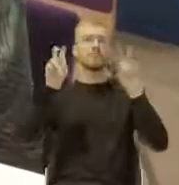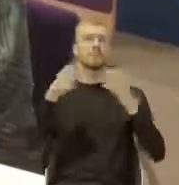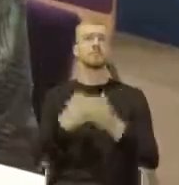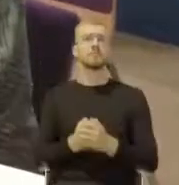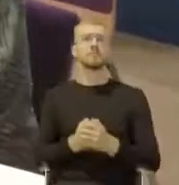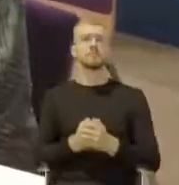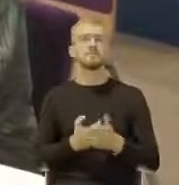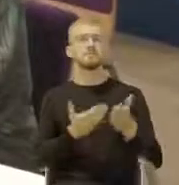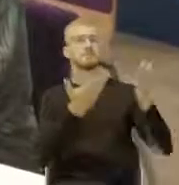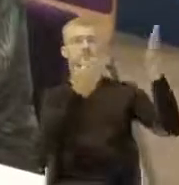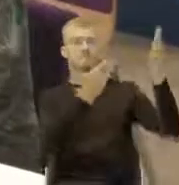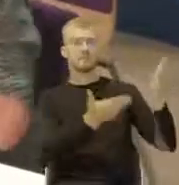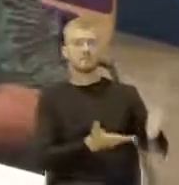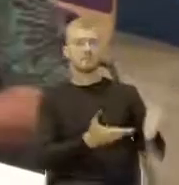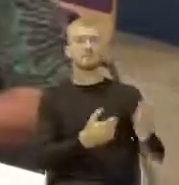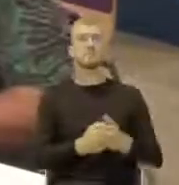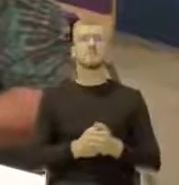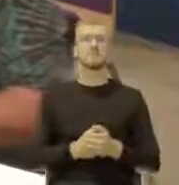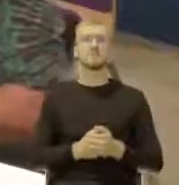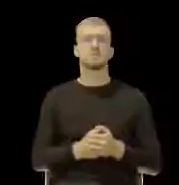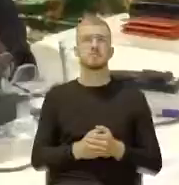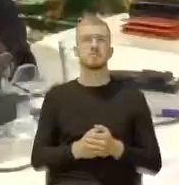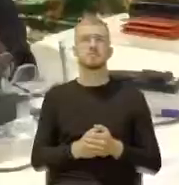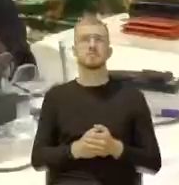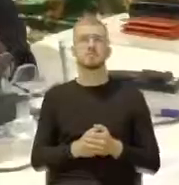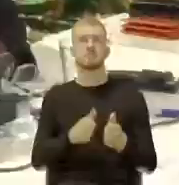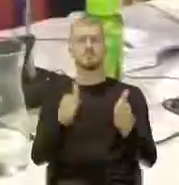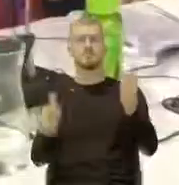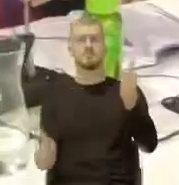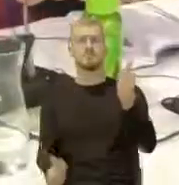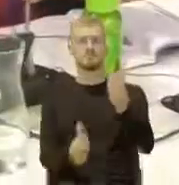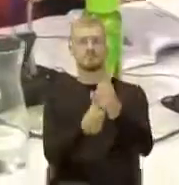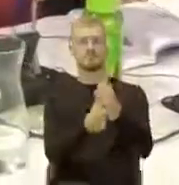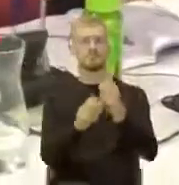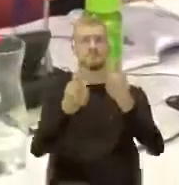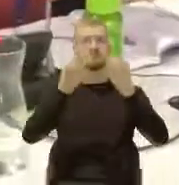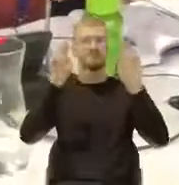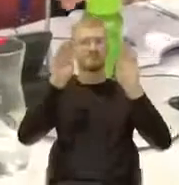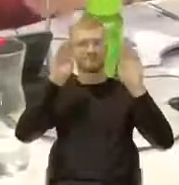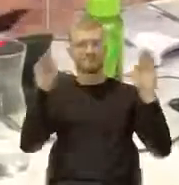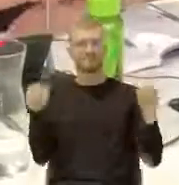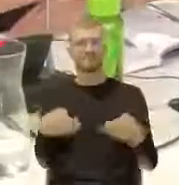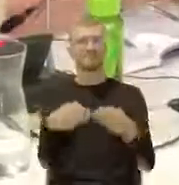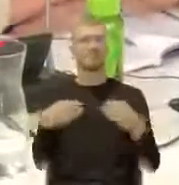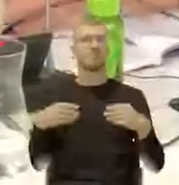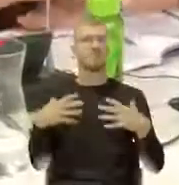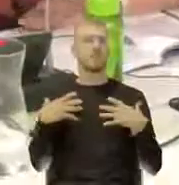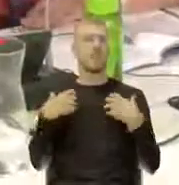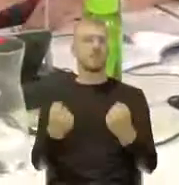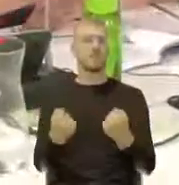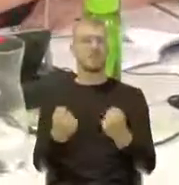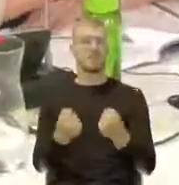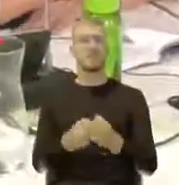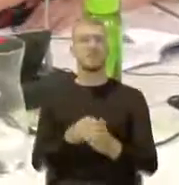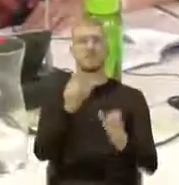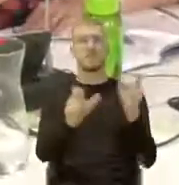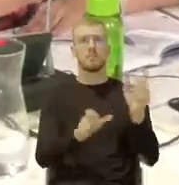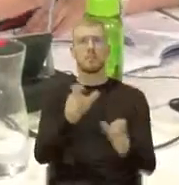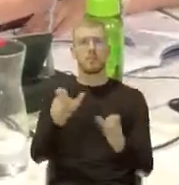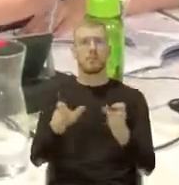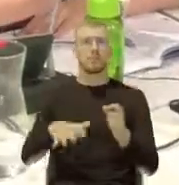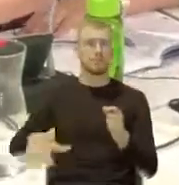healthier populations, to share some insights. Thank you, Chair. And it's my great pleasure to join